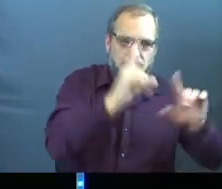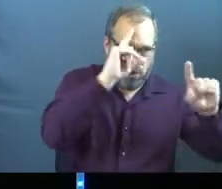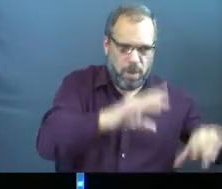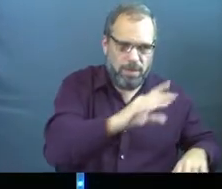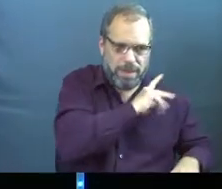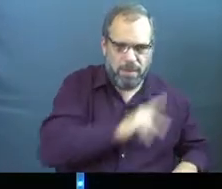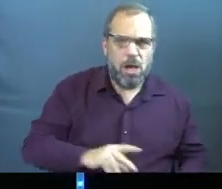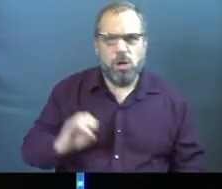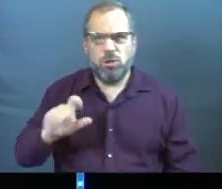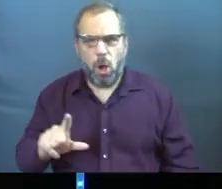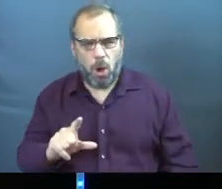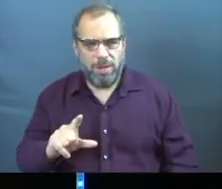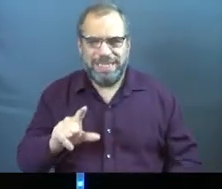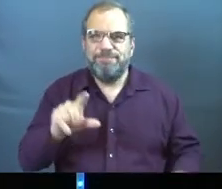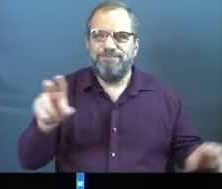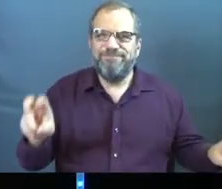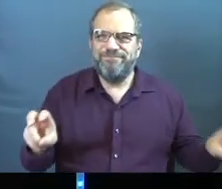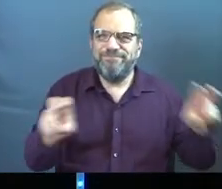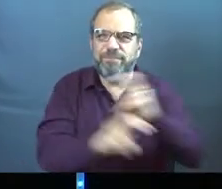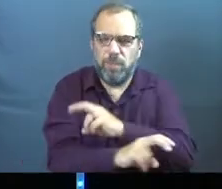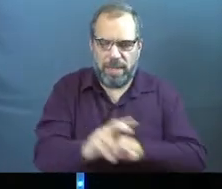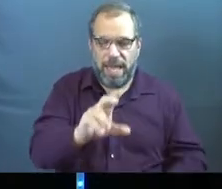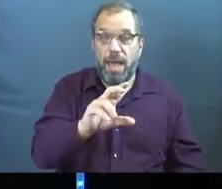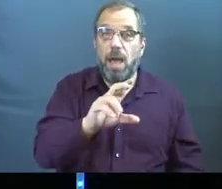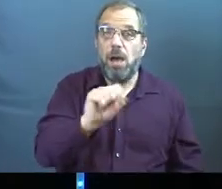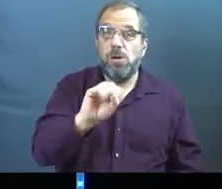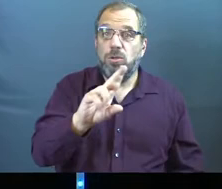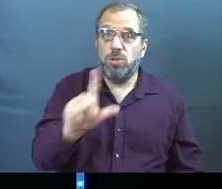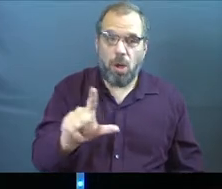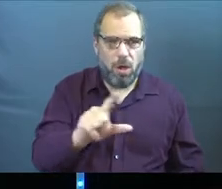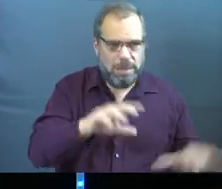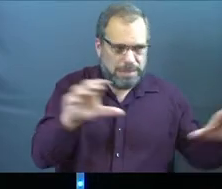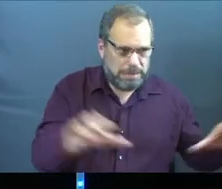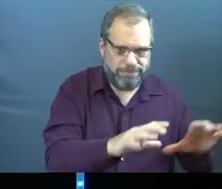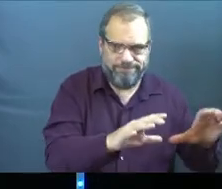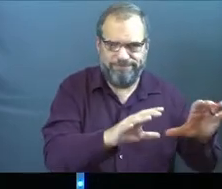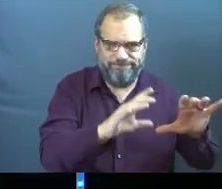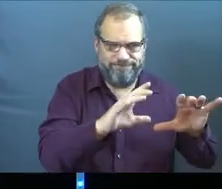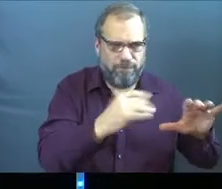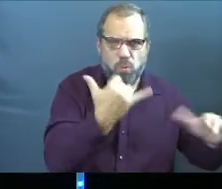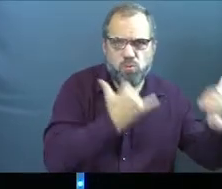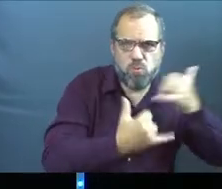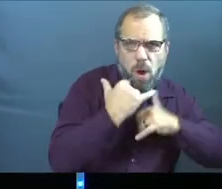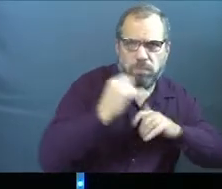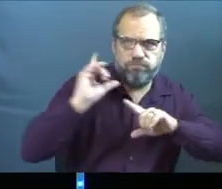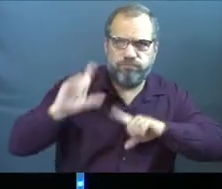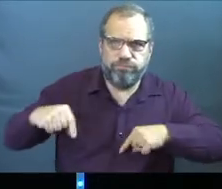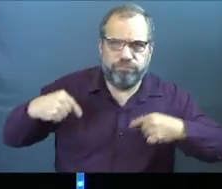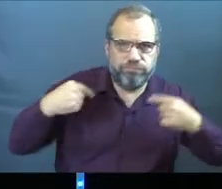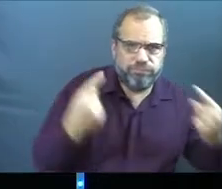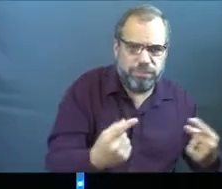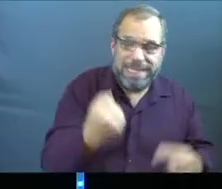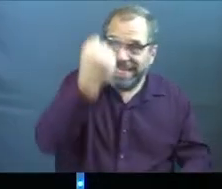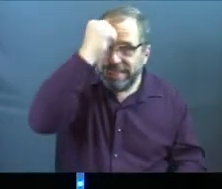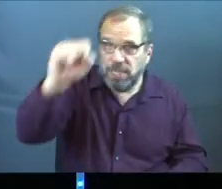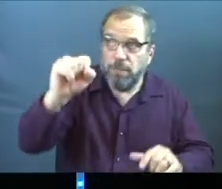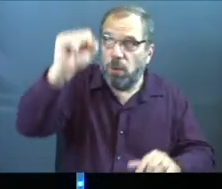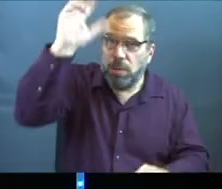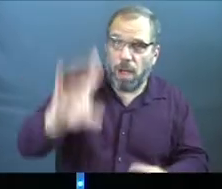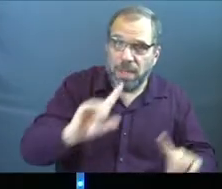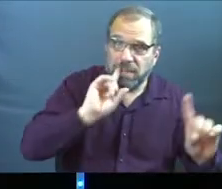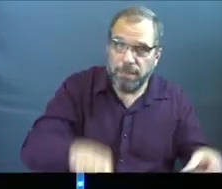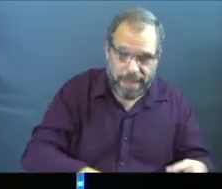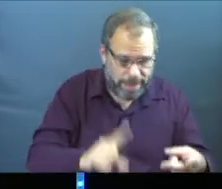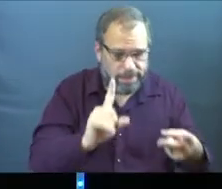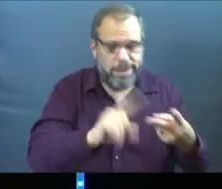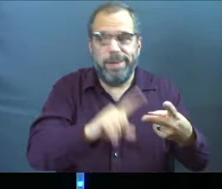Well, Saul's kind of on his way out. So if you don't know the story, Saul has just done a lot of things wrong in the sight of the Lord. He's just disobeyed the commands that God had given